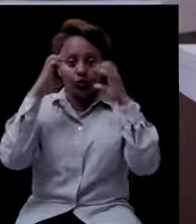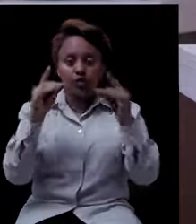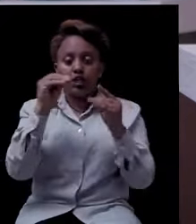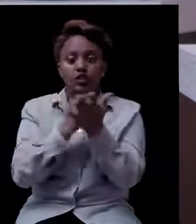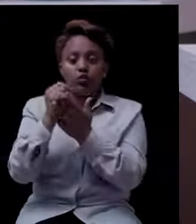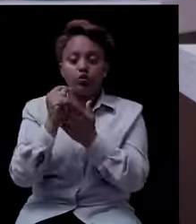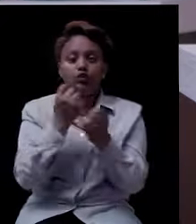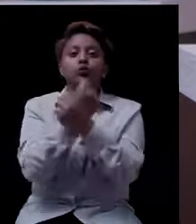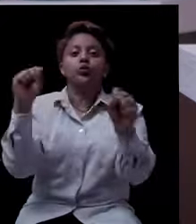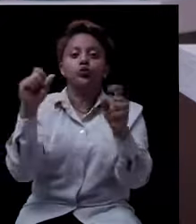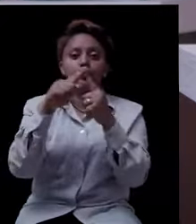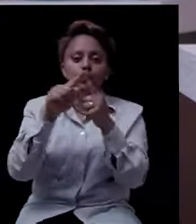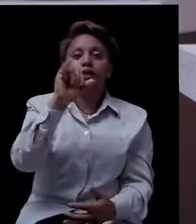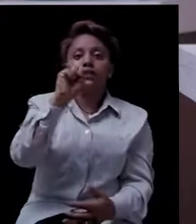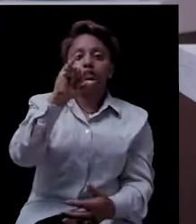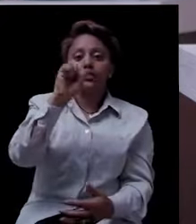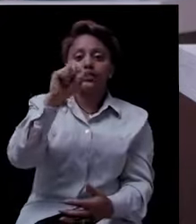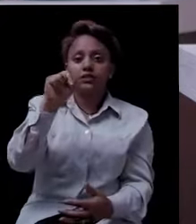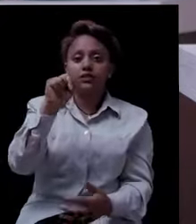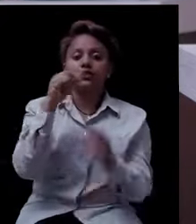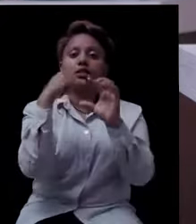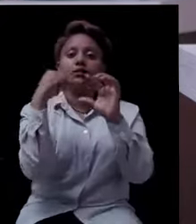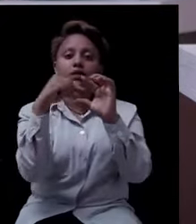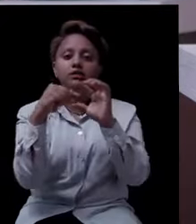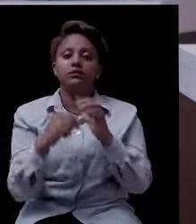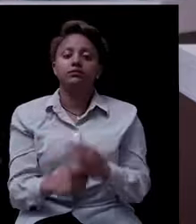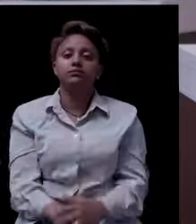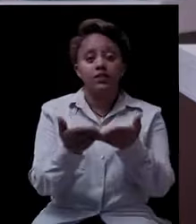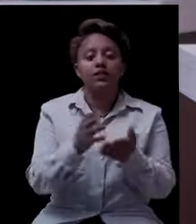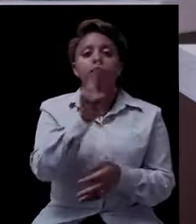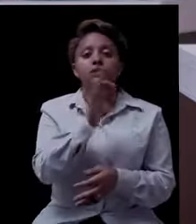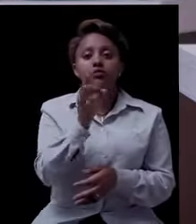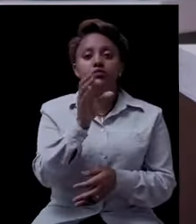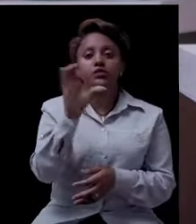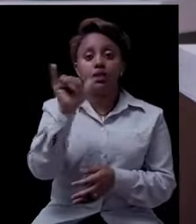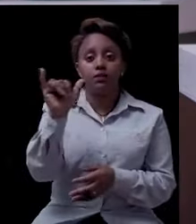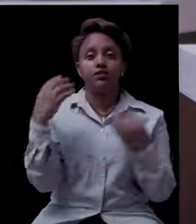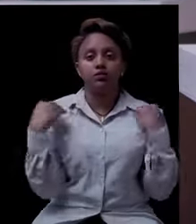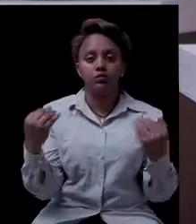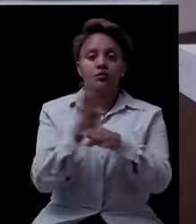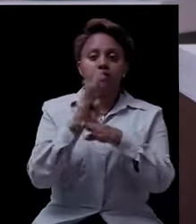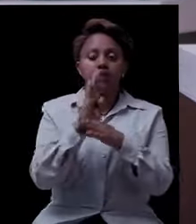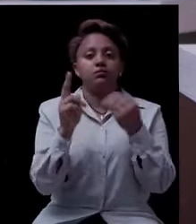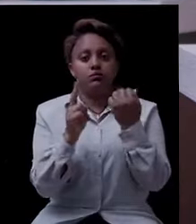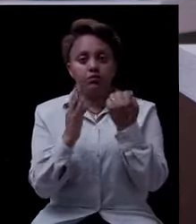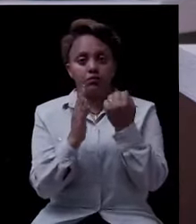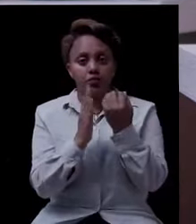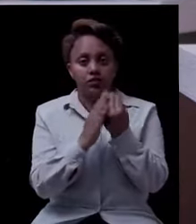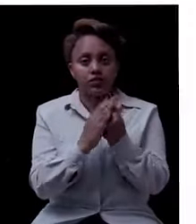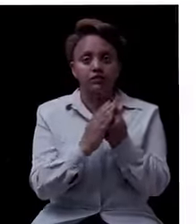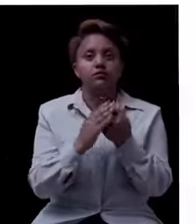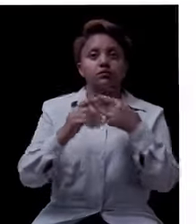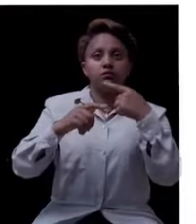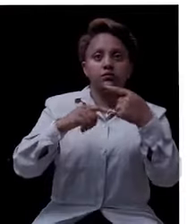common type of cyber attack. You can help protect yourself through education or technology solution that filters